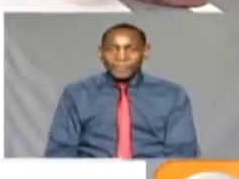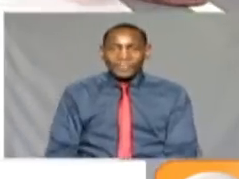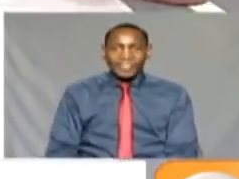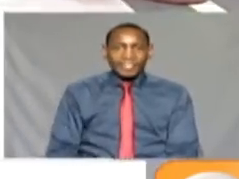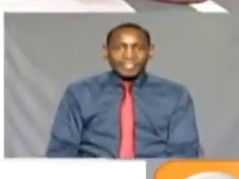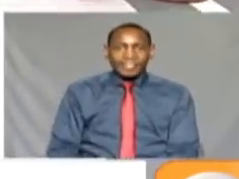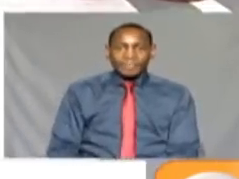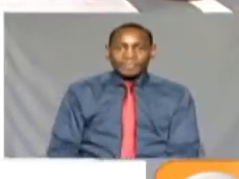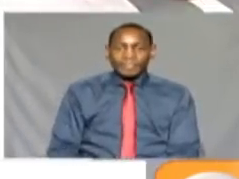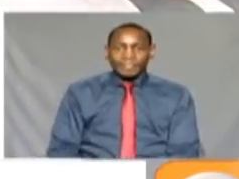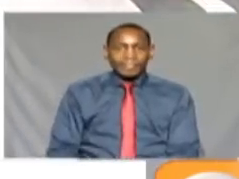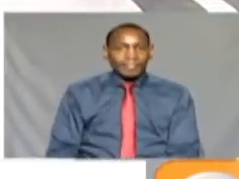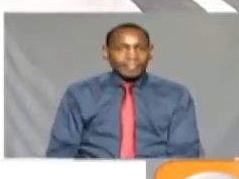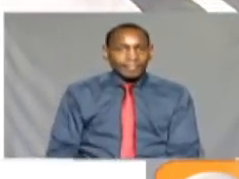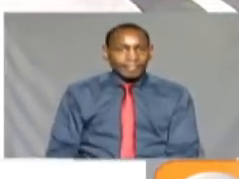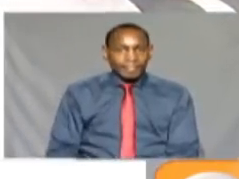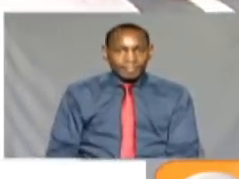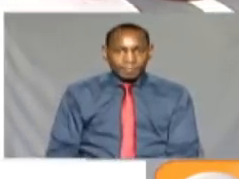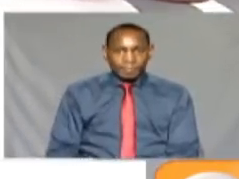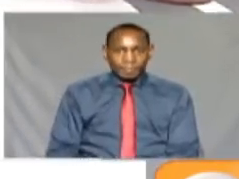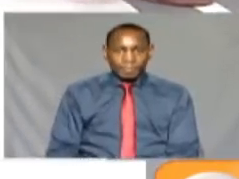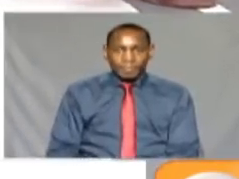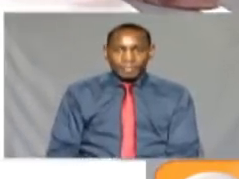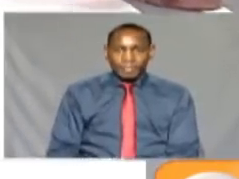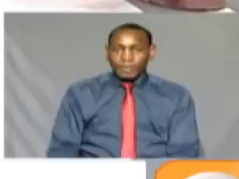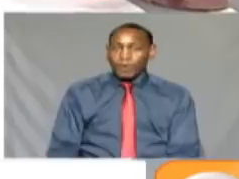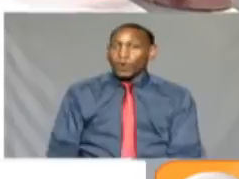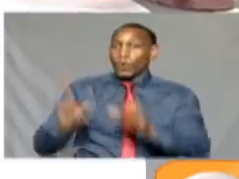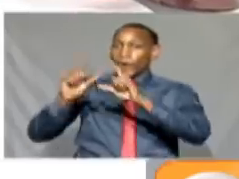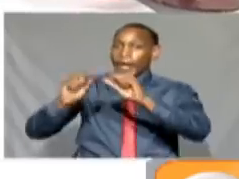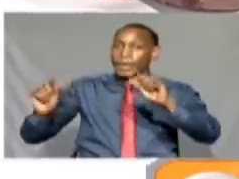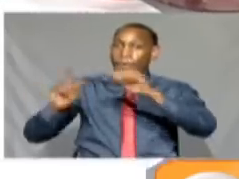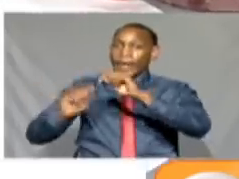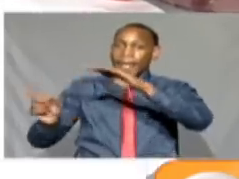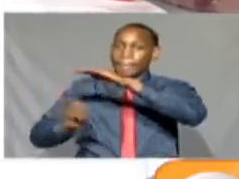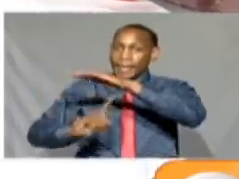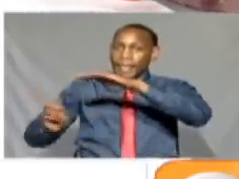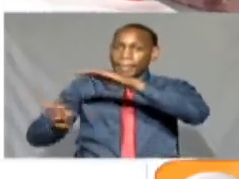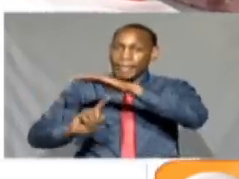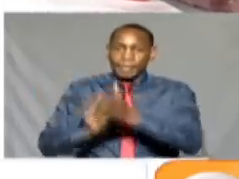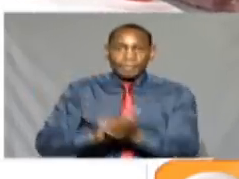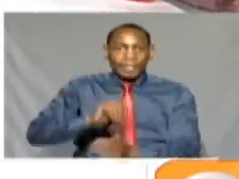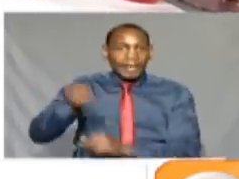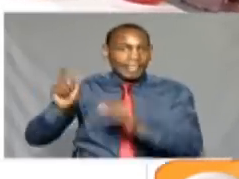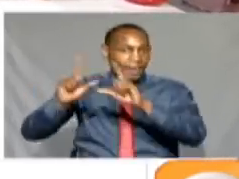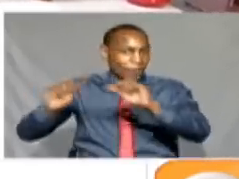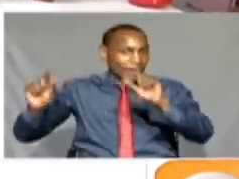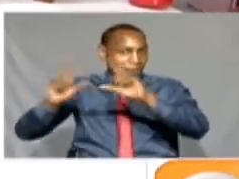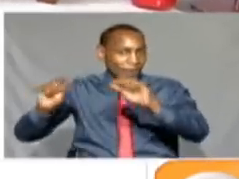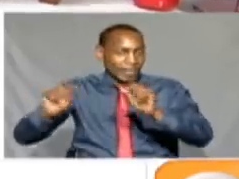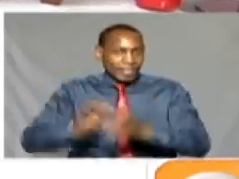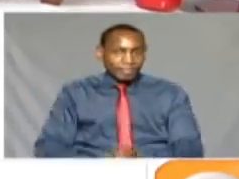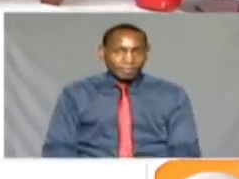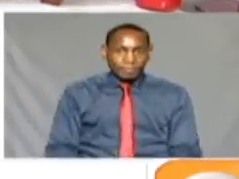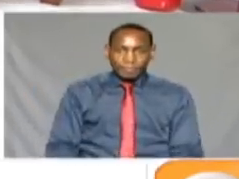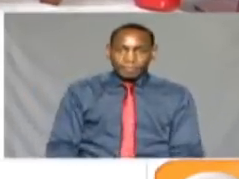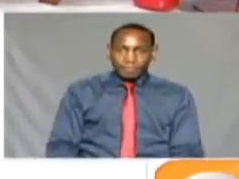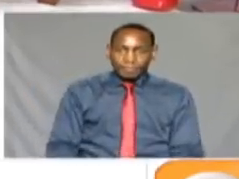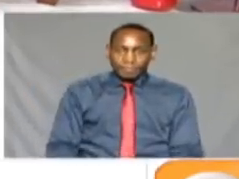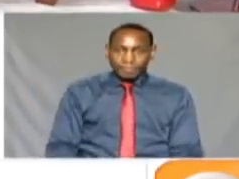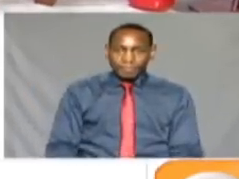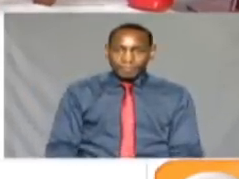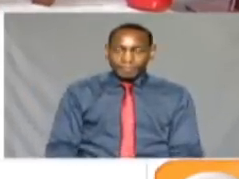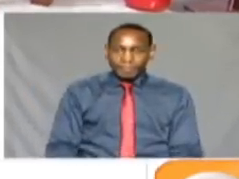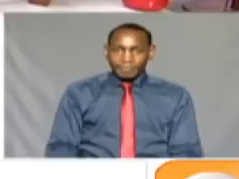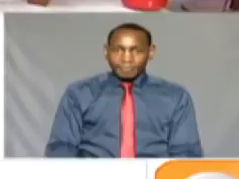chini. Do you have the clip? No. We're looking for it. Mene, mene, mene, mene. Yeah, he will find. Okay, here's another one, guys. Yeah. Ndio ile, ndio ile, ndio